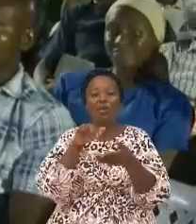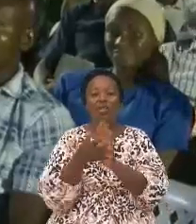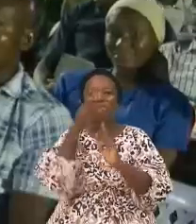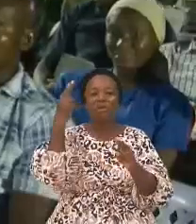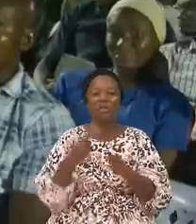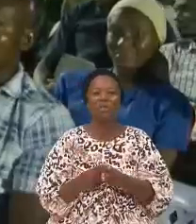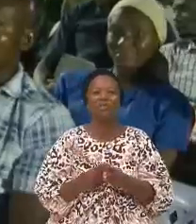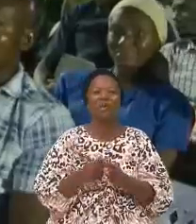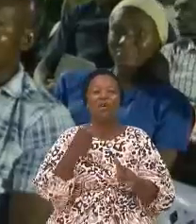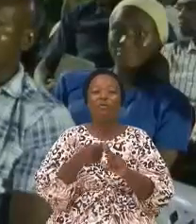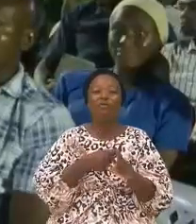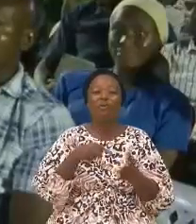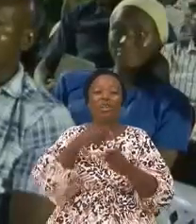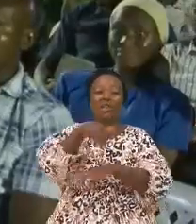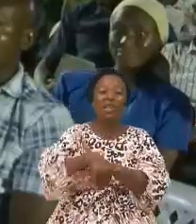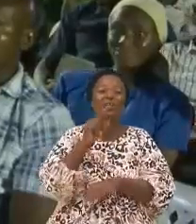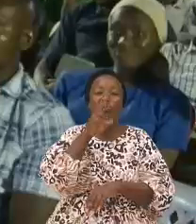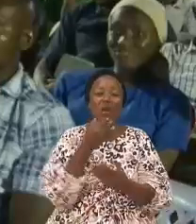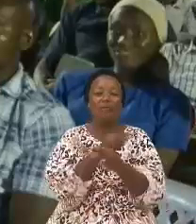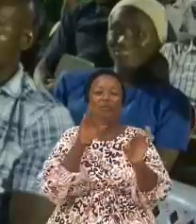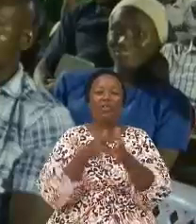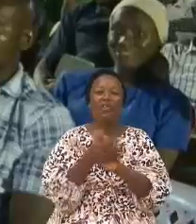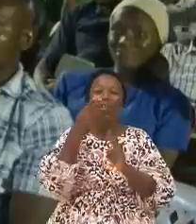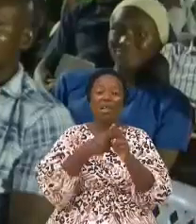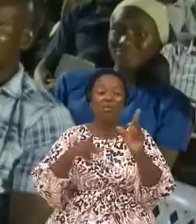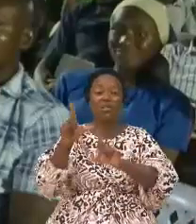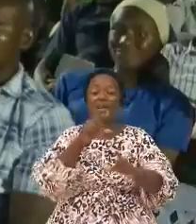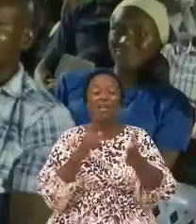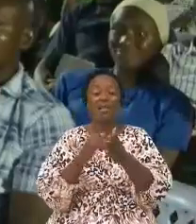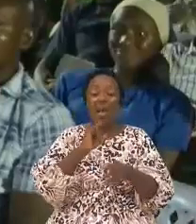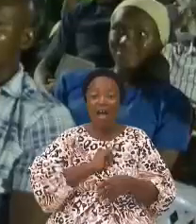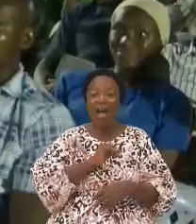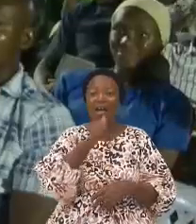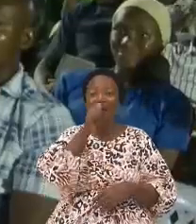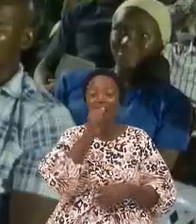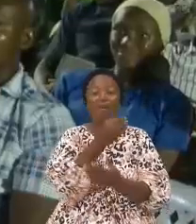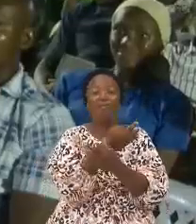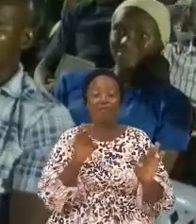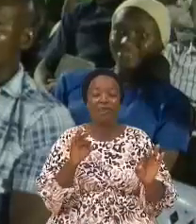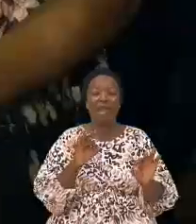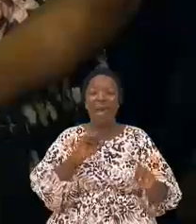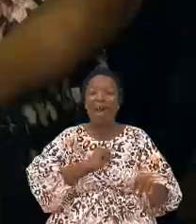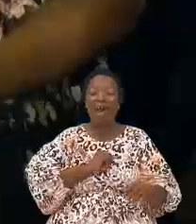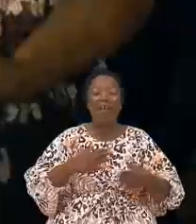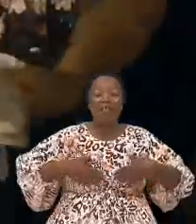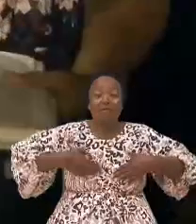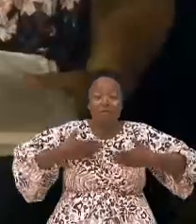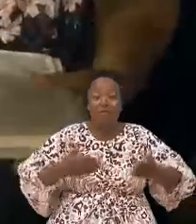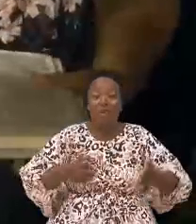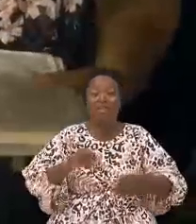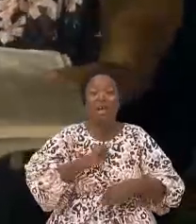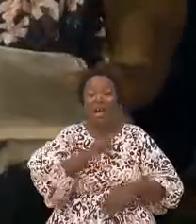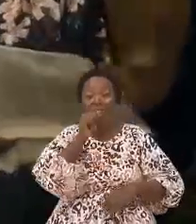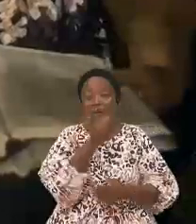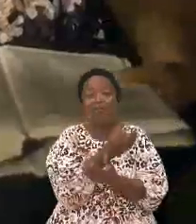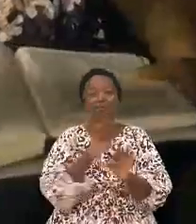curse coming back to your life anymore. From tonight, you're free. I am